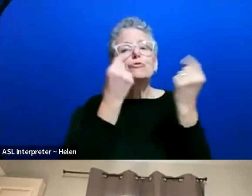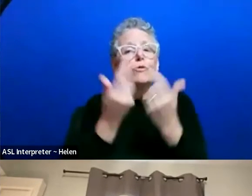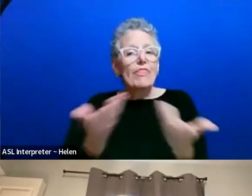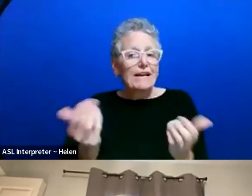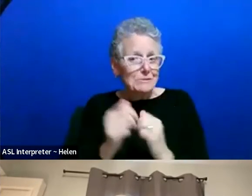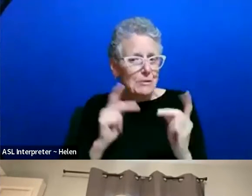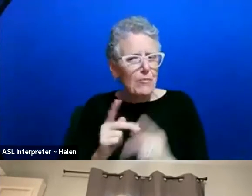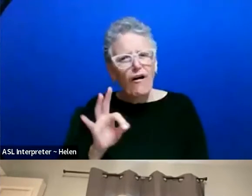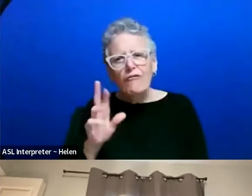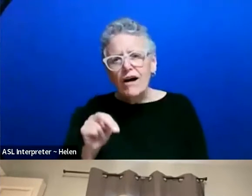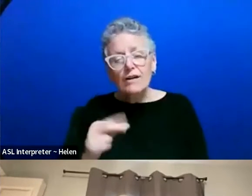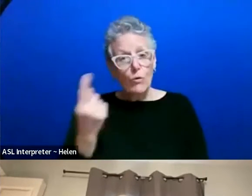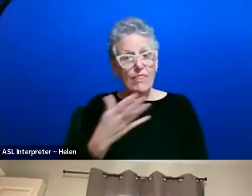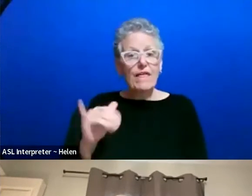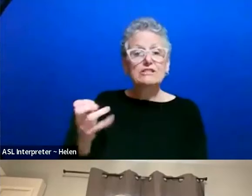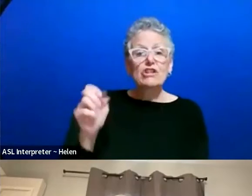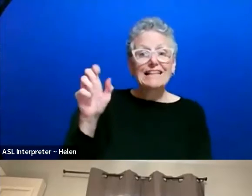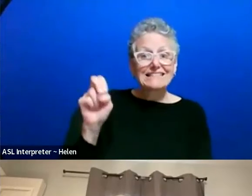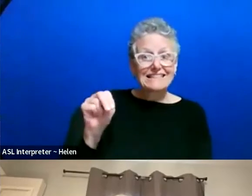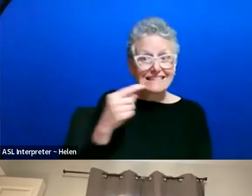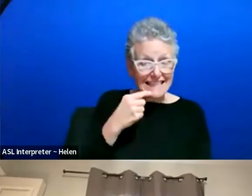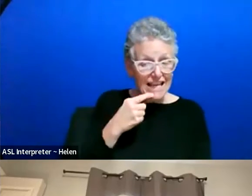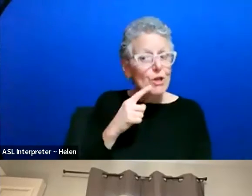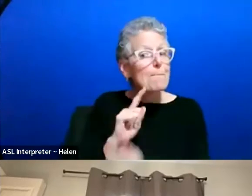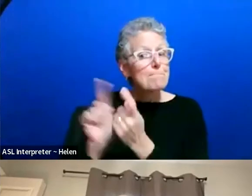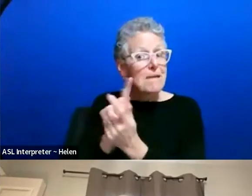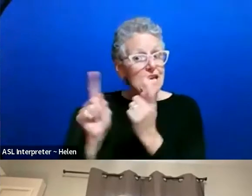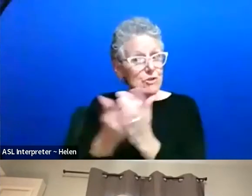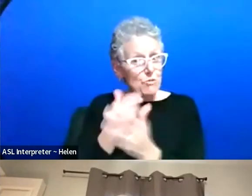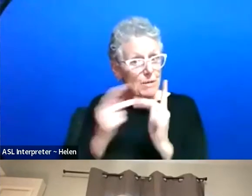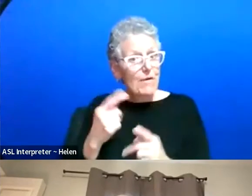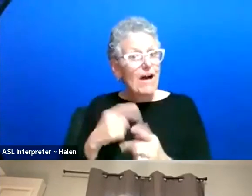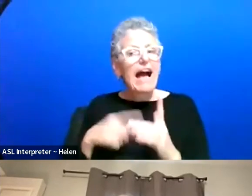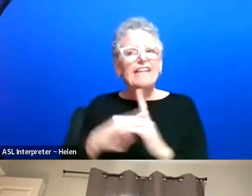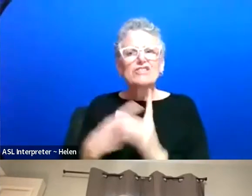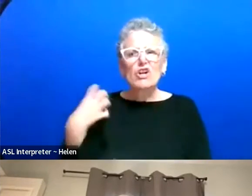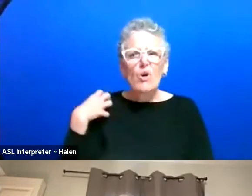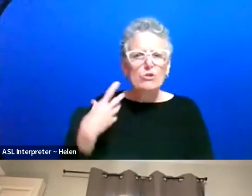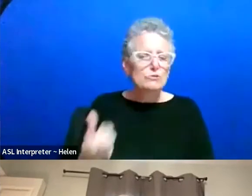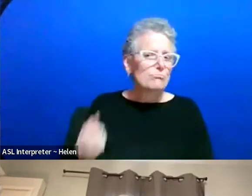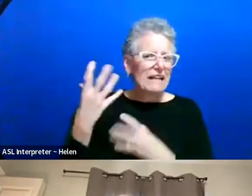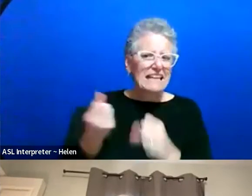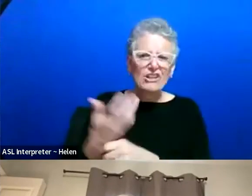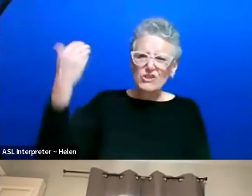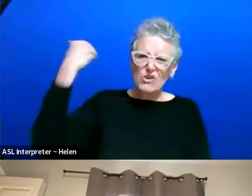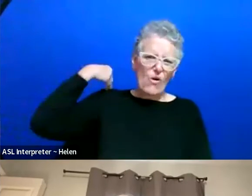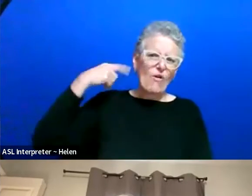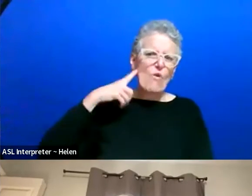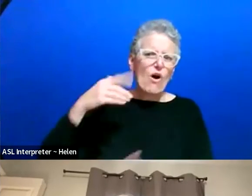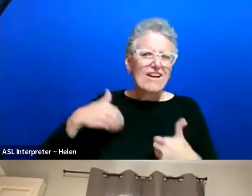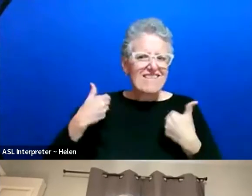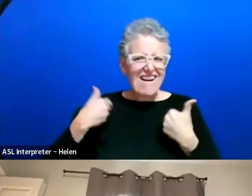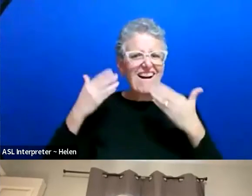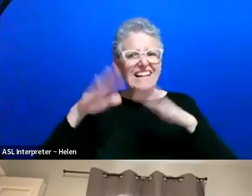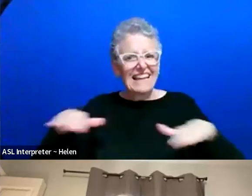the things I know Jocelyn said, you get to meet people. So I started coaching a long time ago with little kids, and that's what I coach.